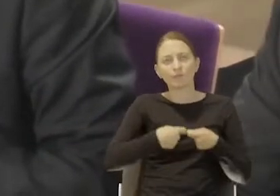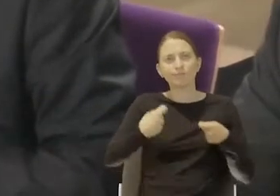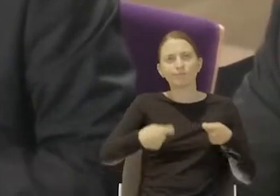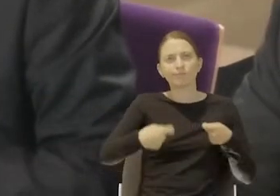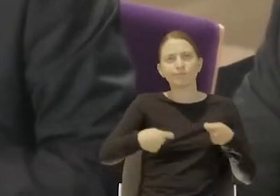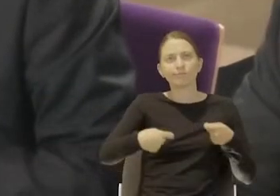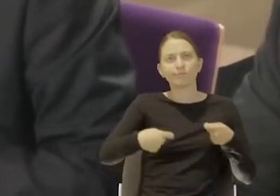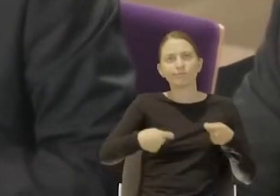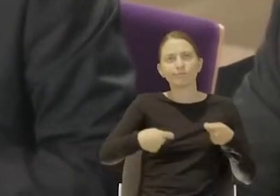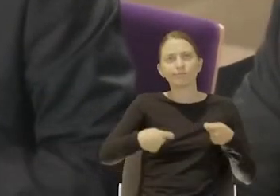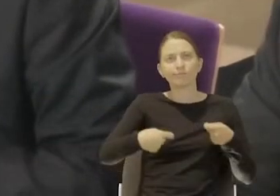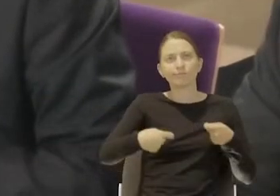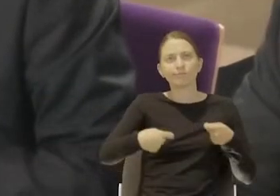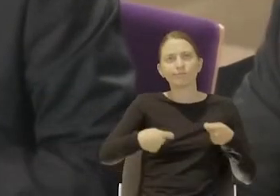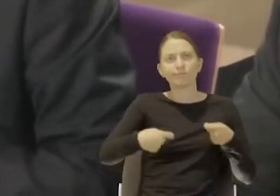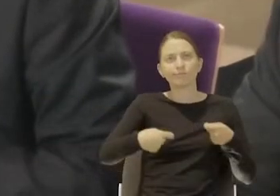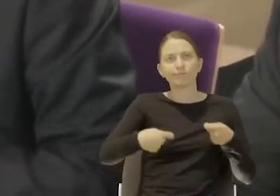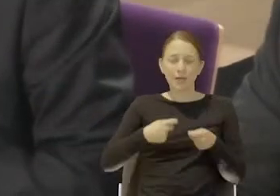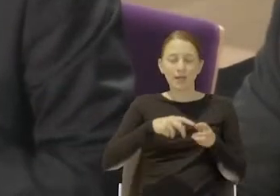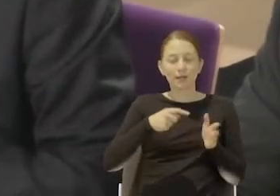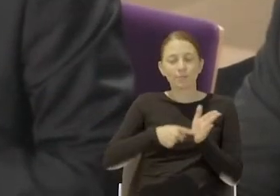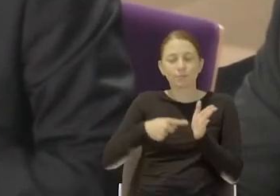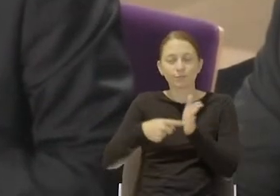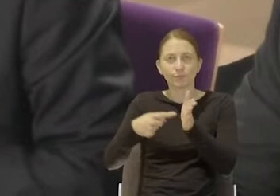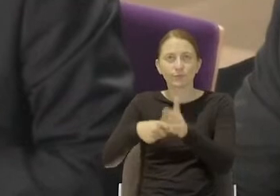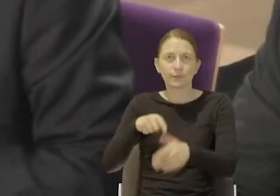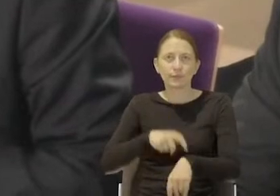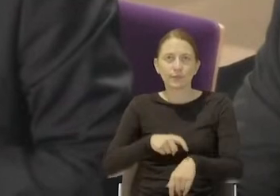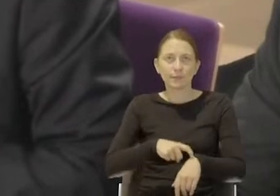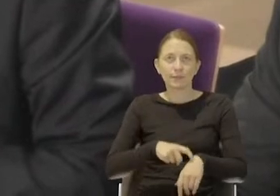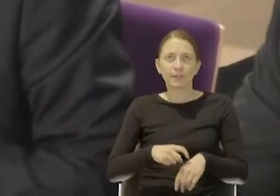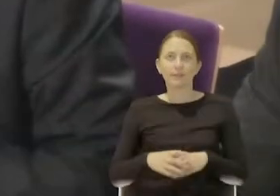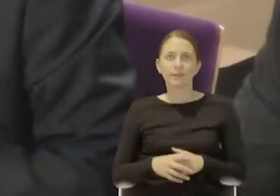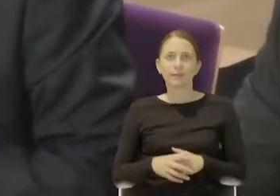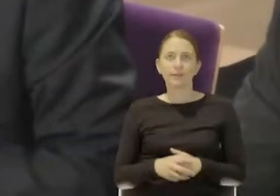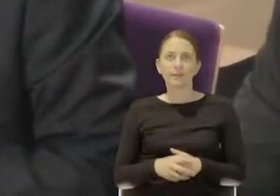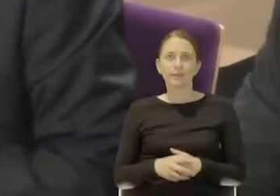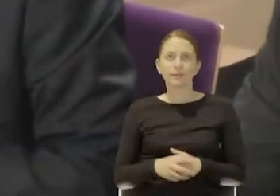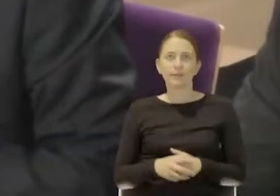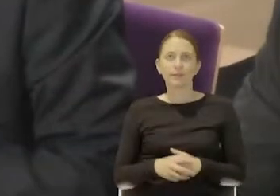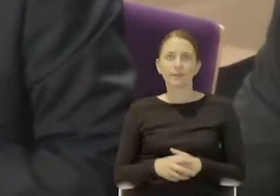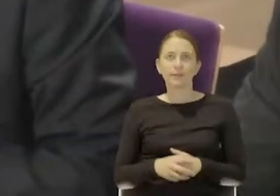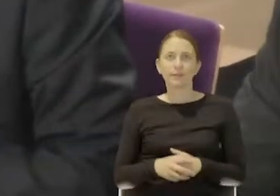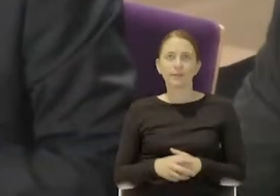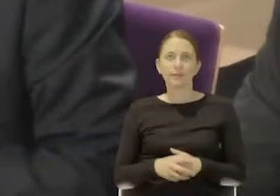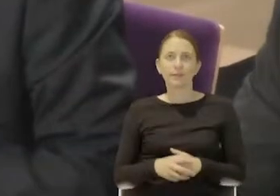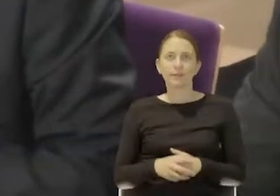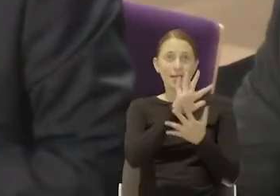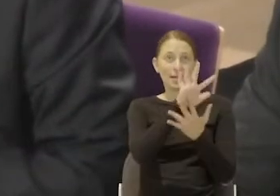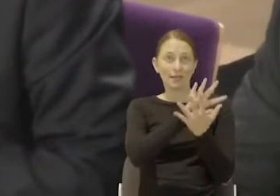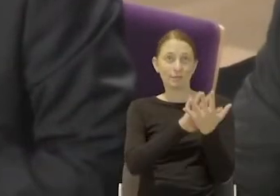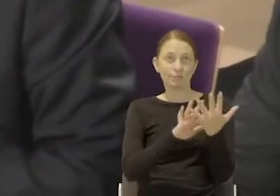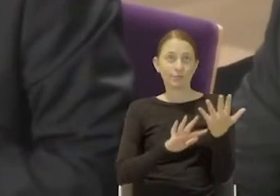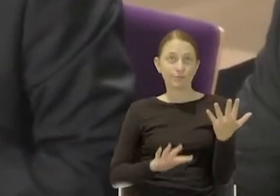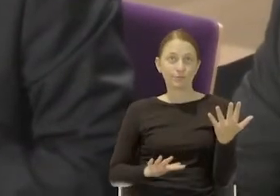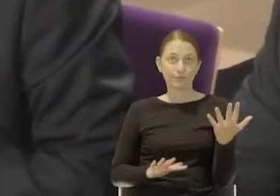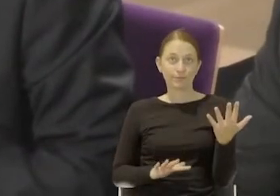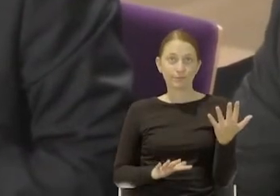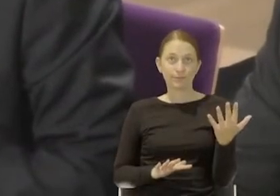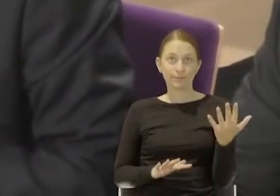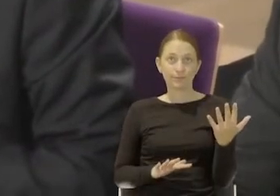As part of delivering our commitments, Morocco has developed the